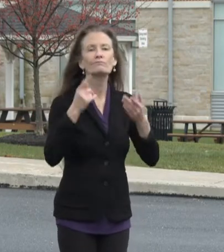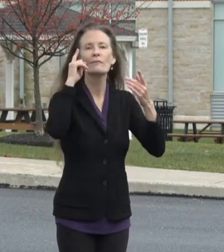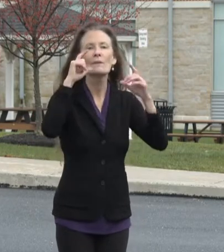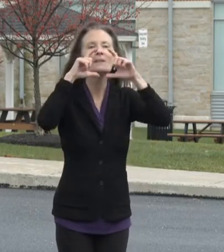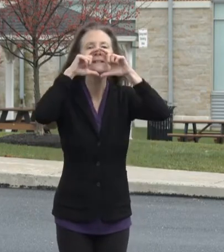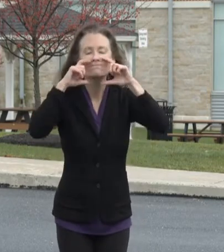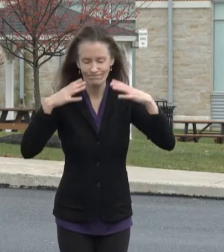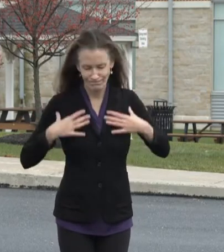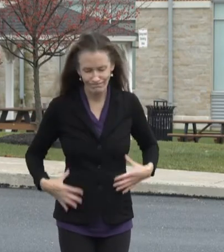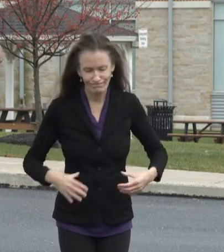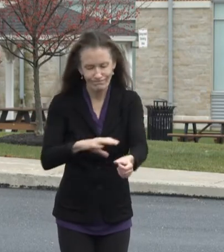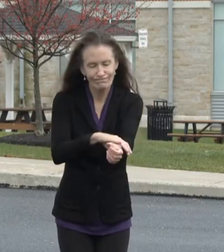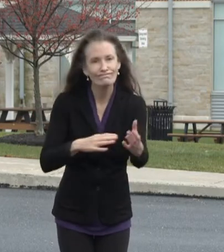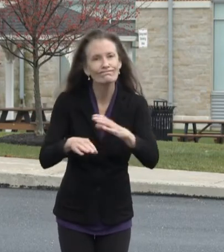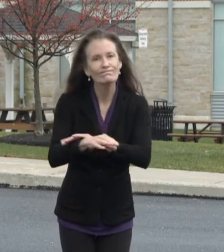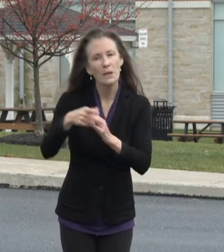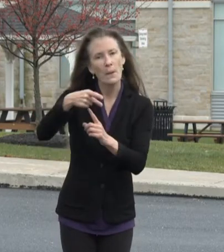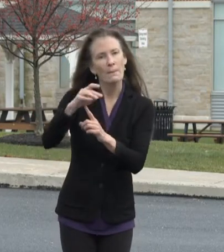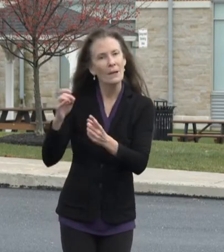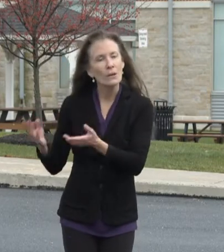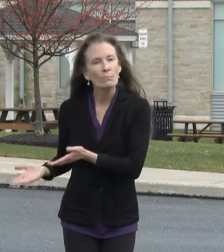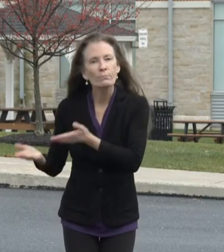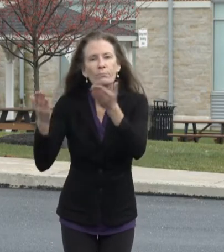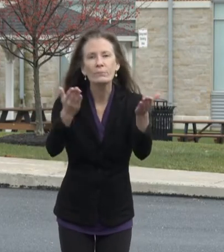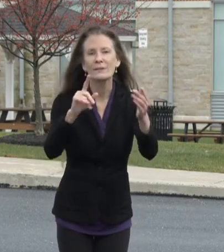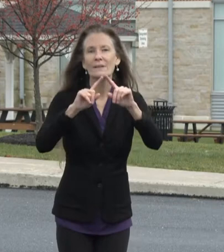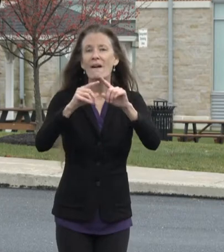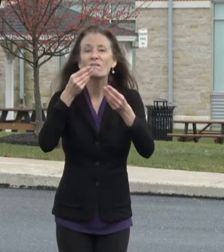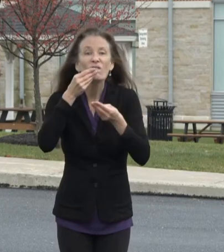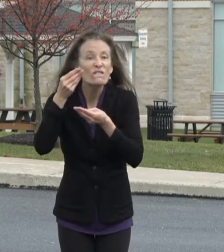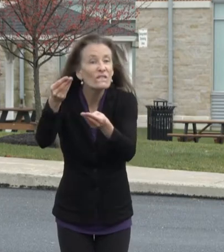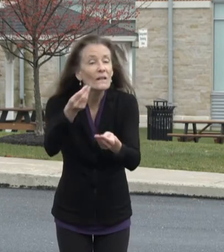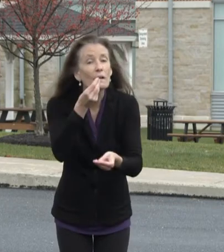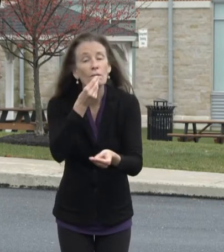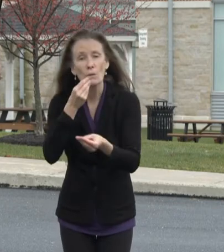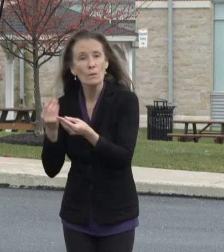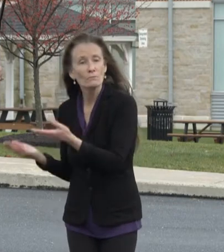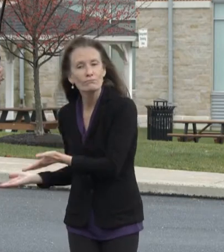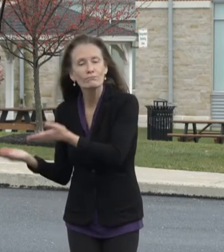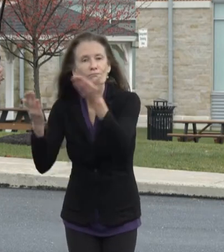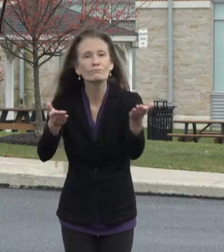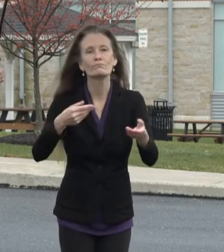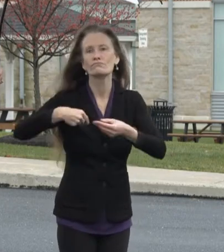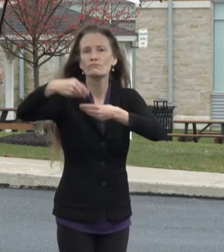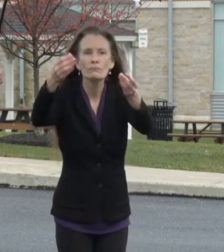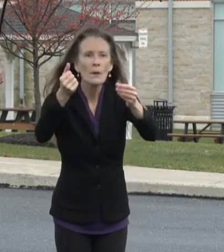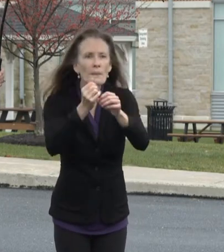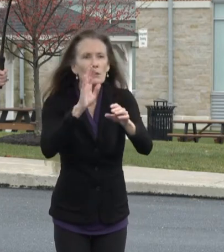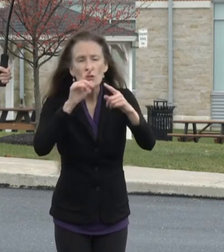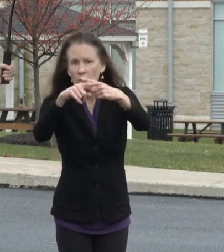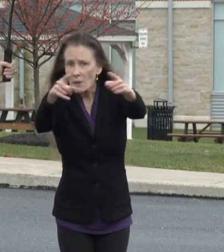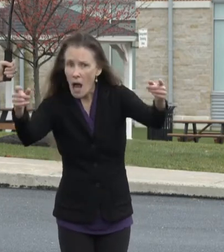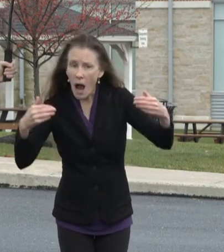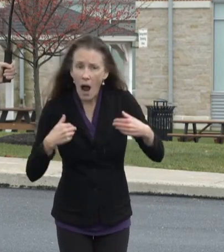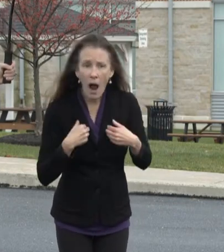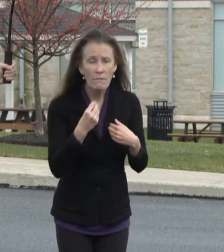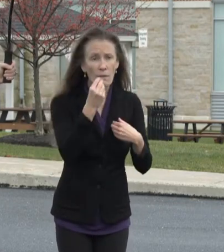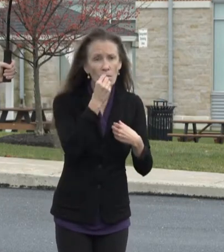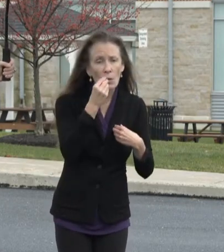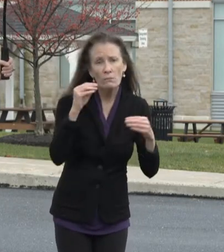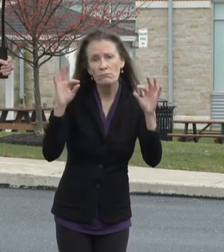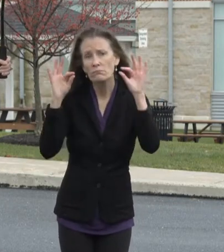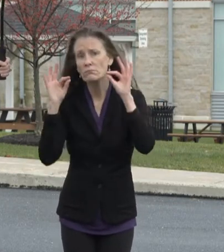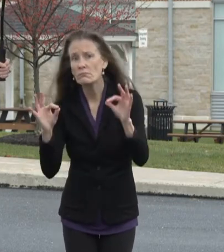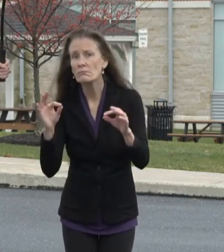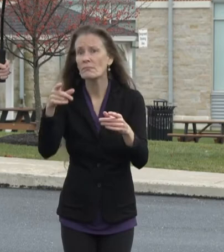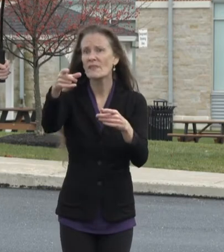supplies, support for mass feeding operations and food banks to ensure food security, fatality management support,